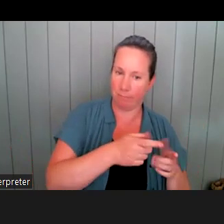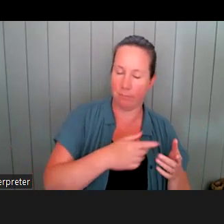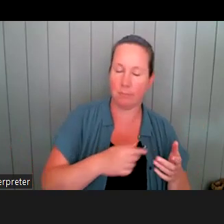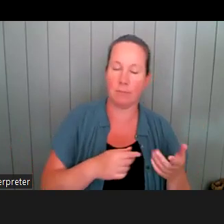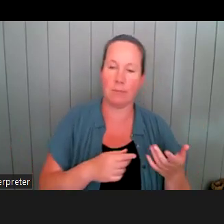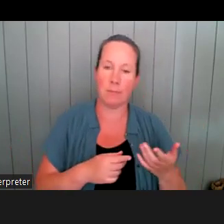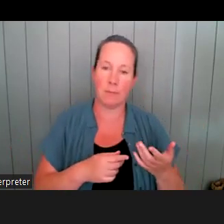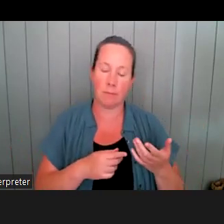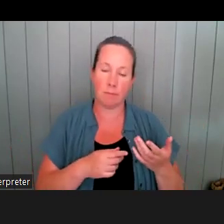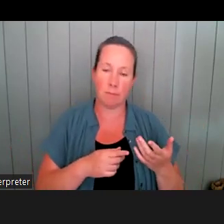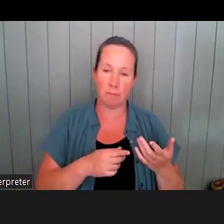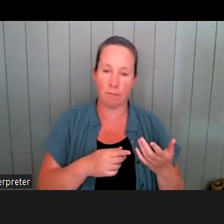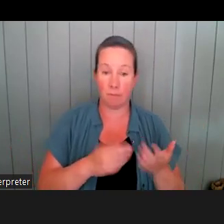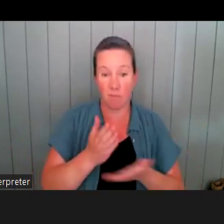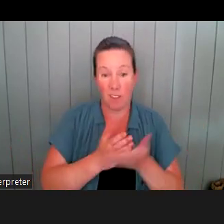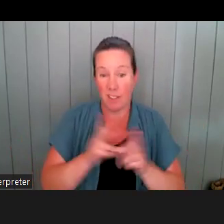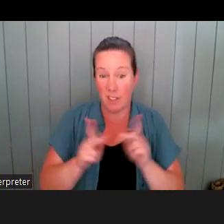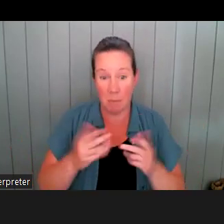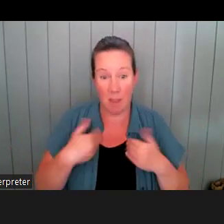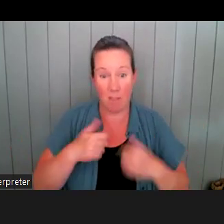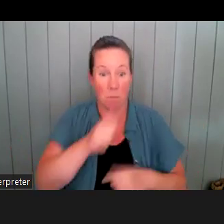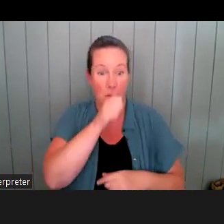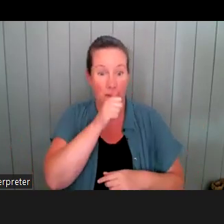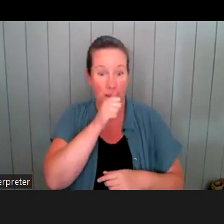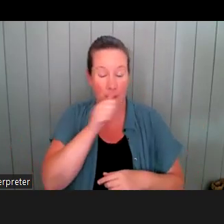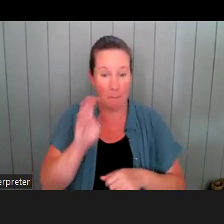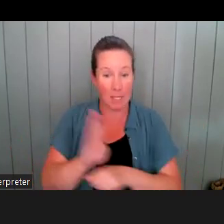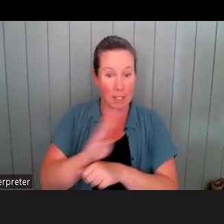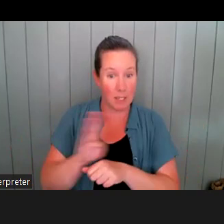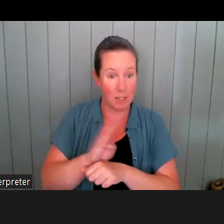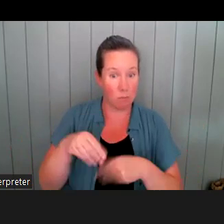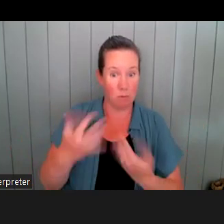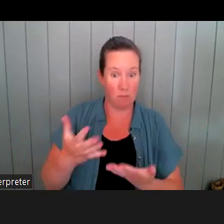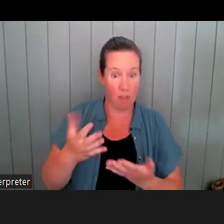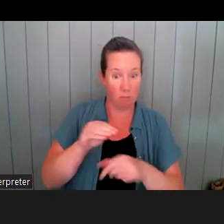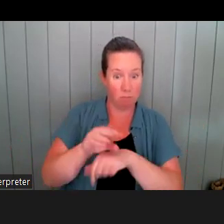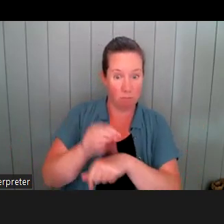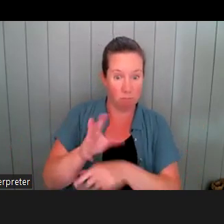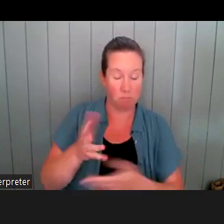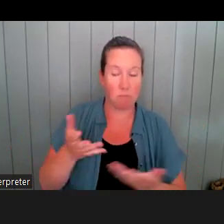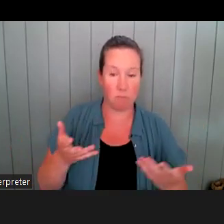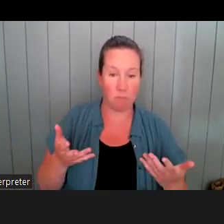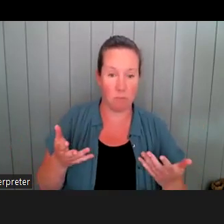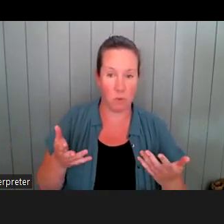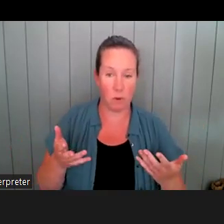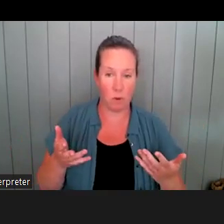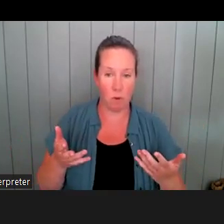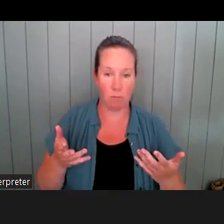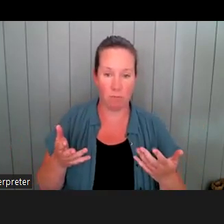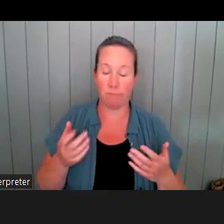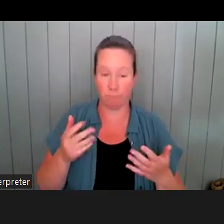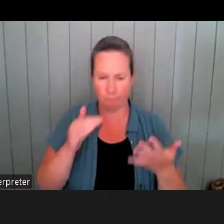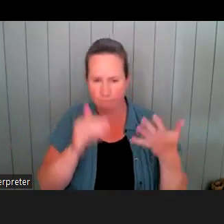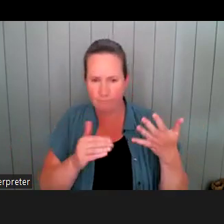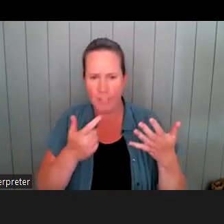ways. Some people do private rehab. So I'm going to have to do customer service.